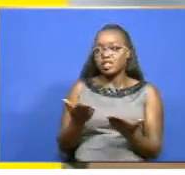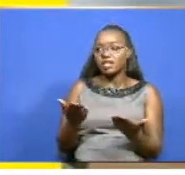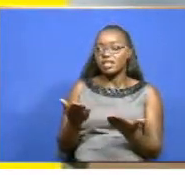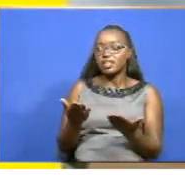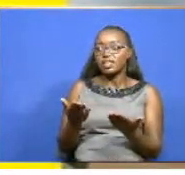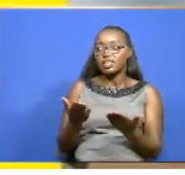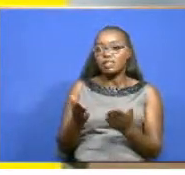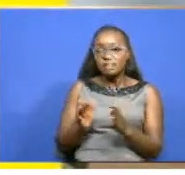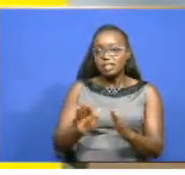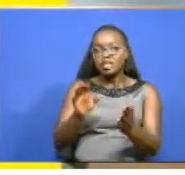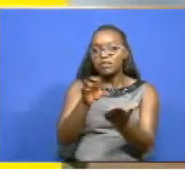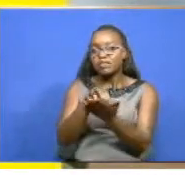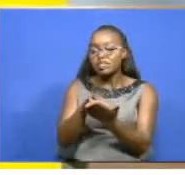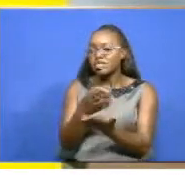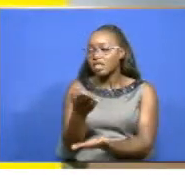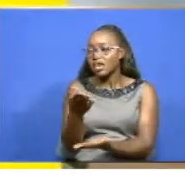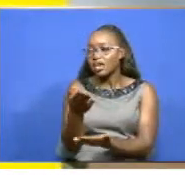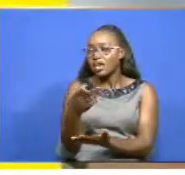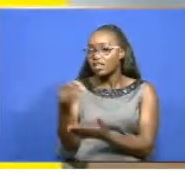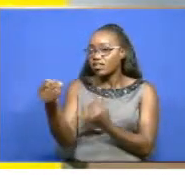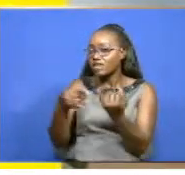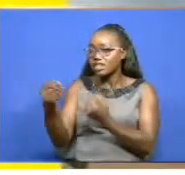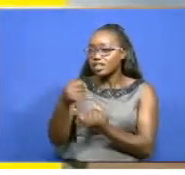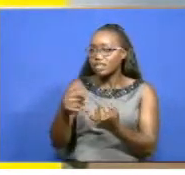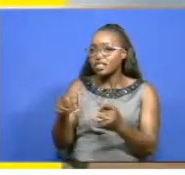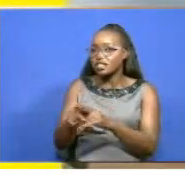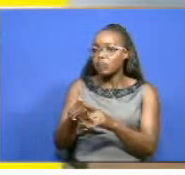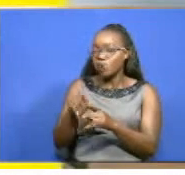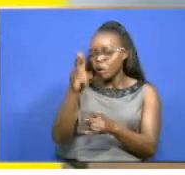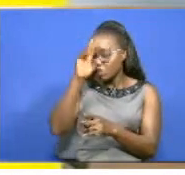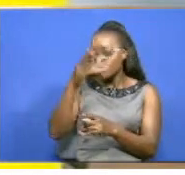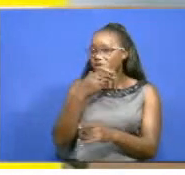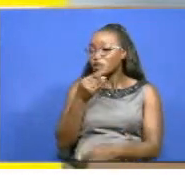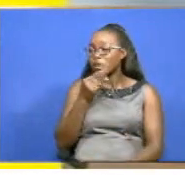Do they leave the stations and go and interact as